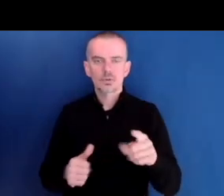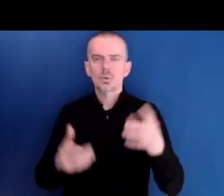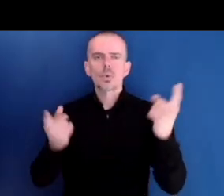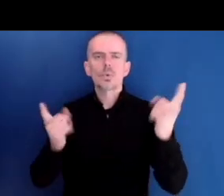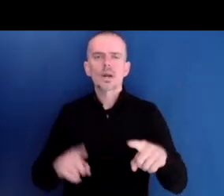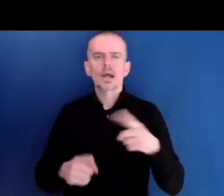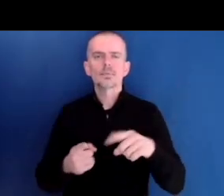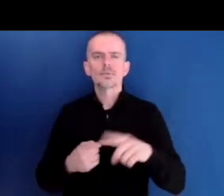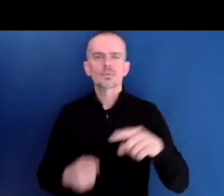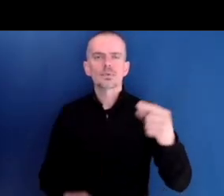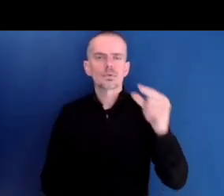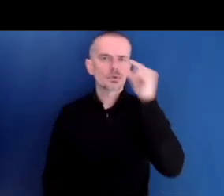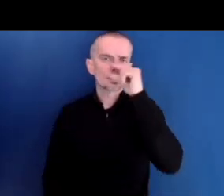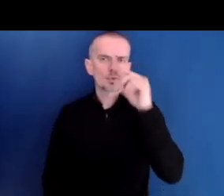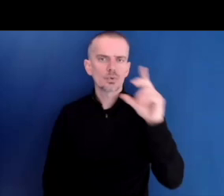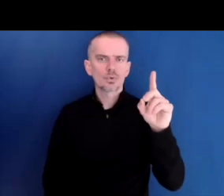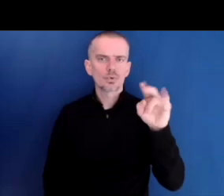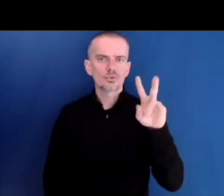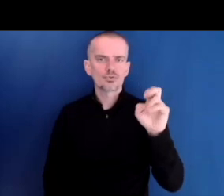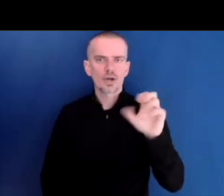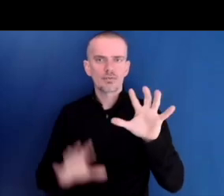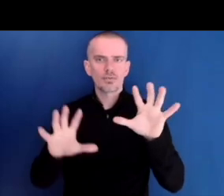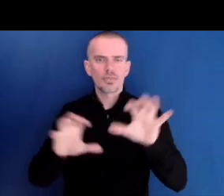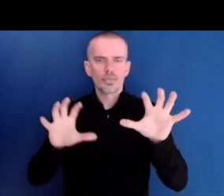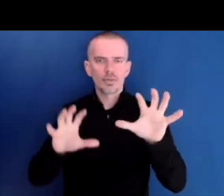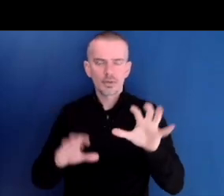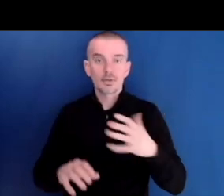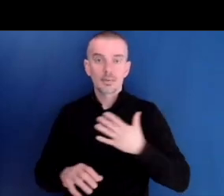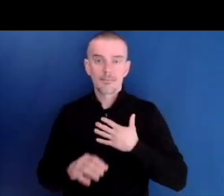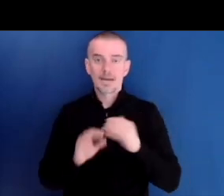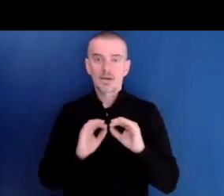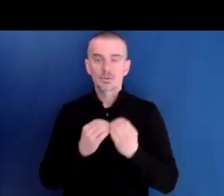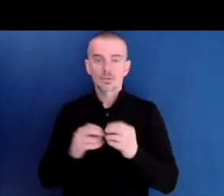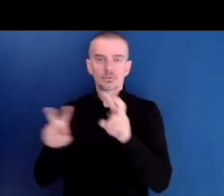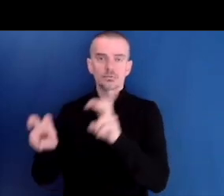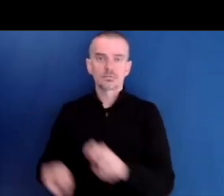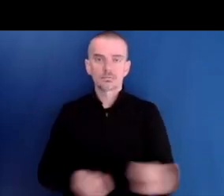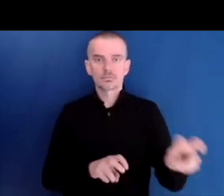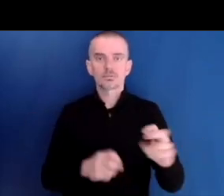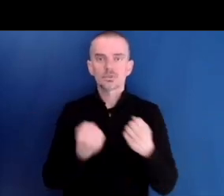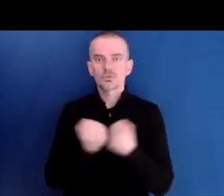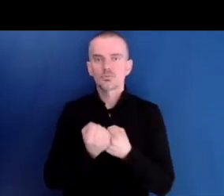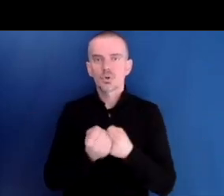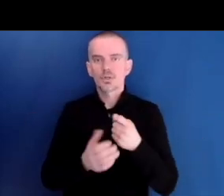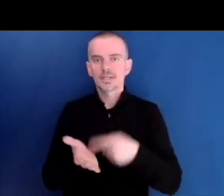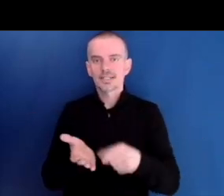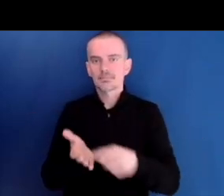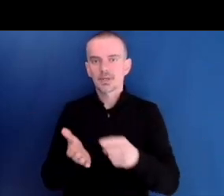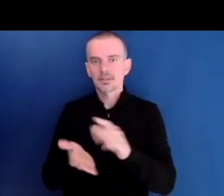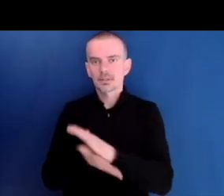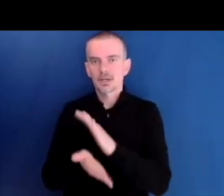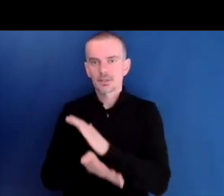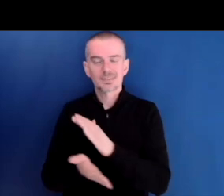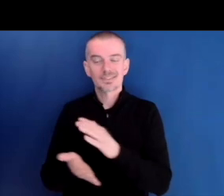Google Drive glitches? My organization has actually moved our supporting expense docs for federal agreements from Google